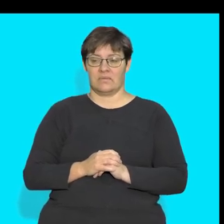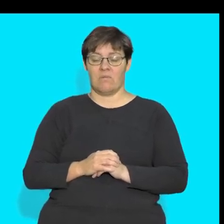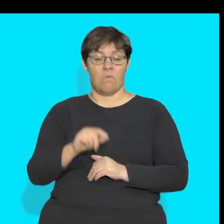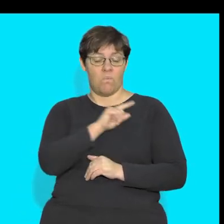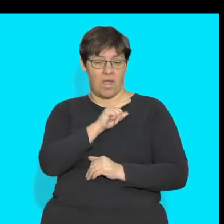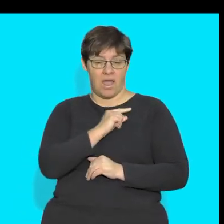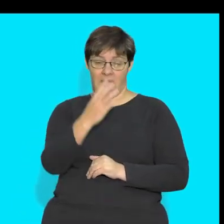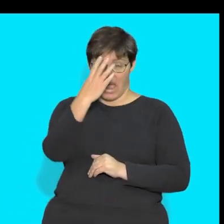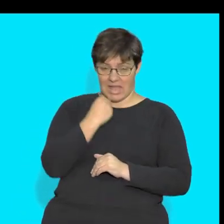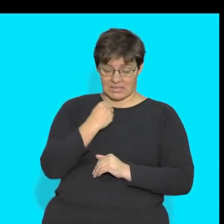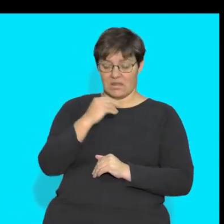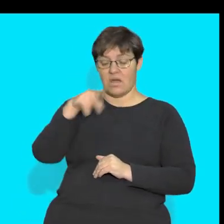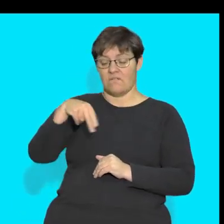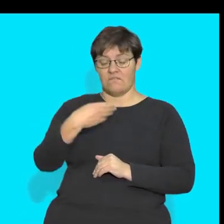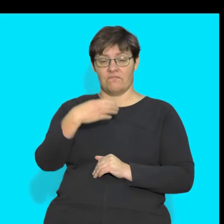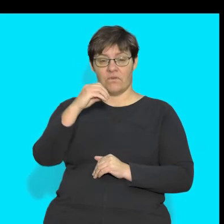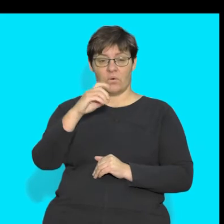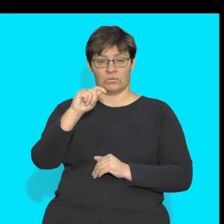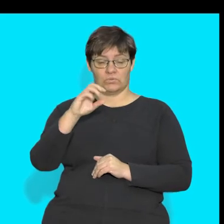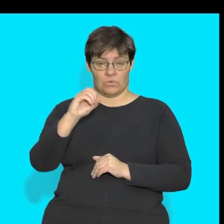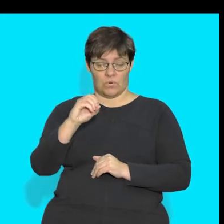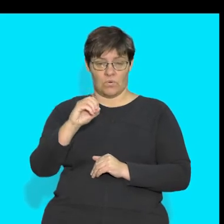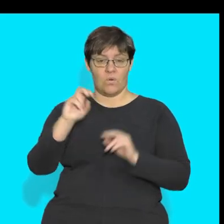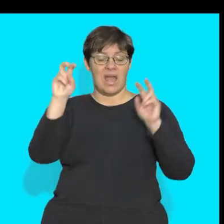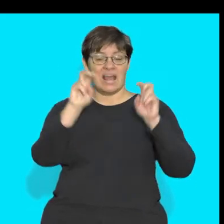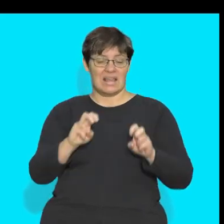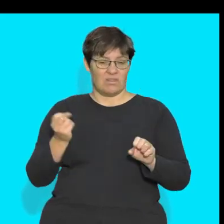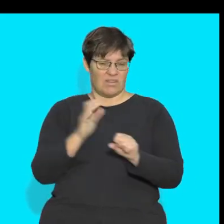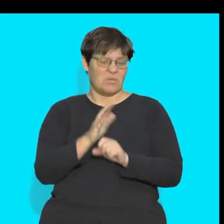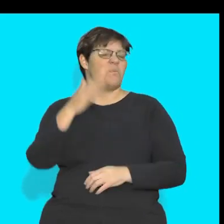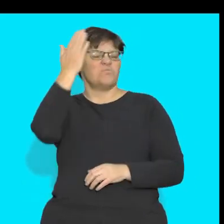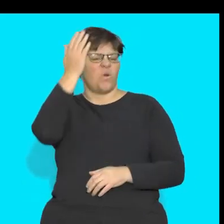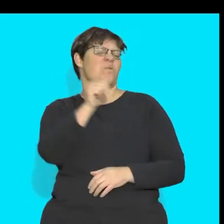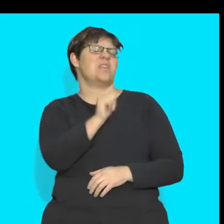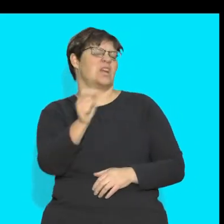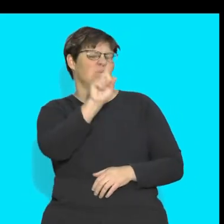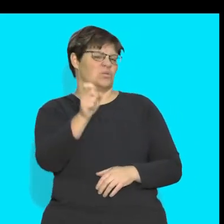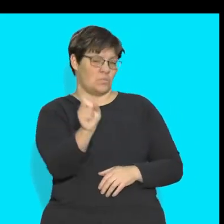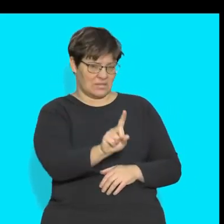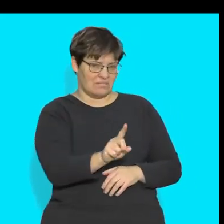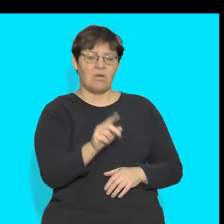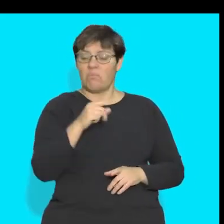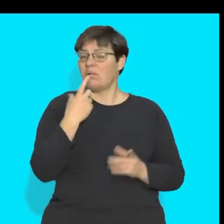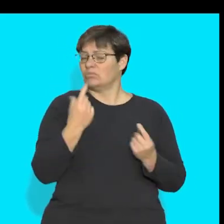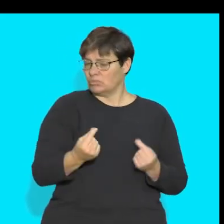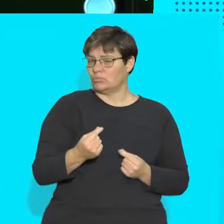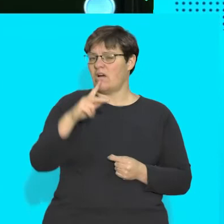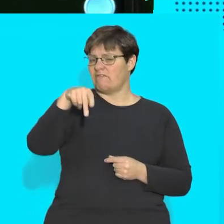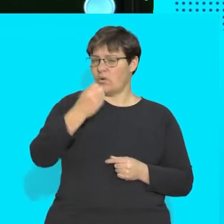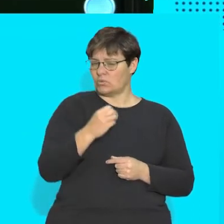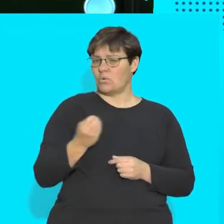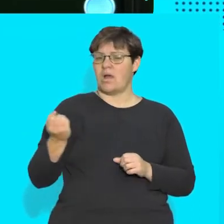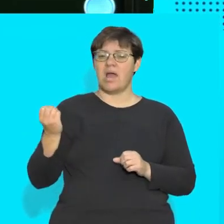Now, straight away, because they've asked about the photoelectric effect, I pretty much know what the question's going to be on. Okay, it's going to be on